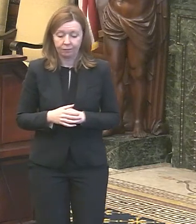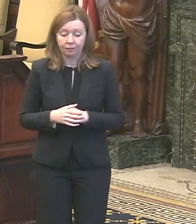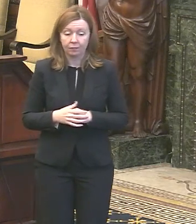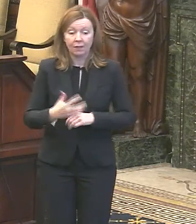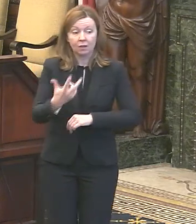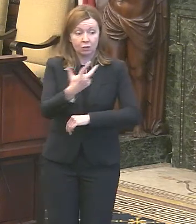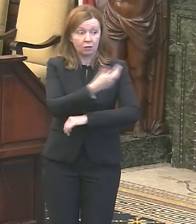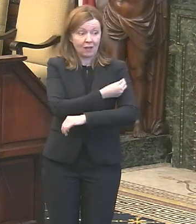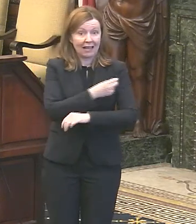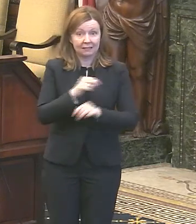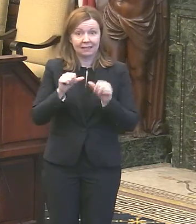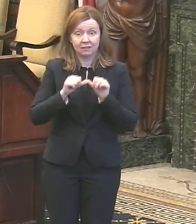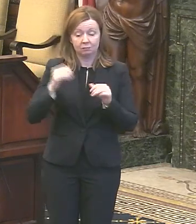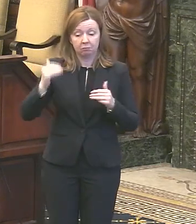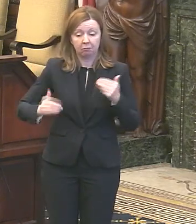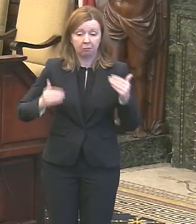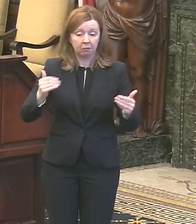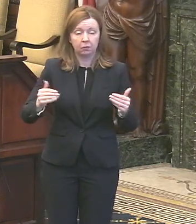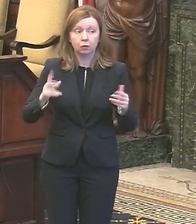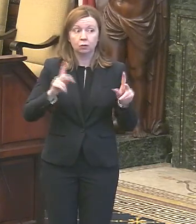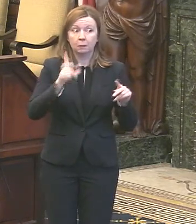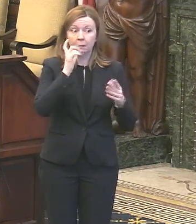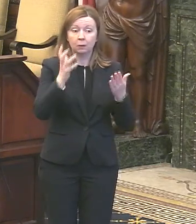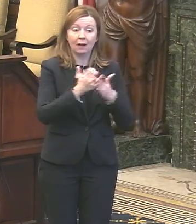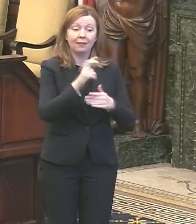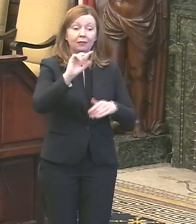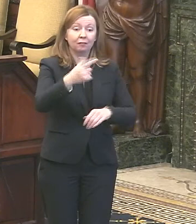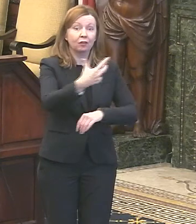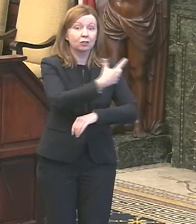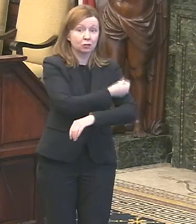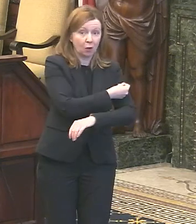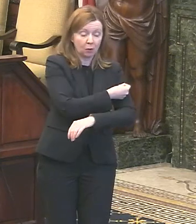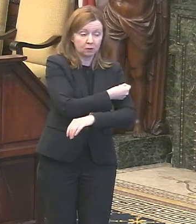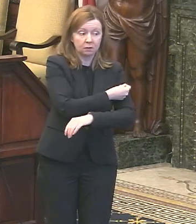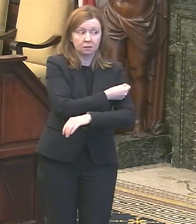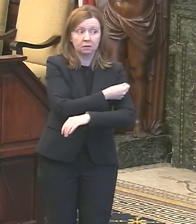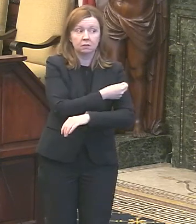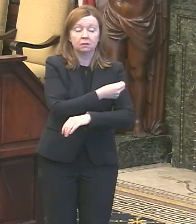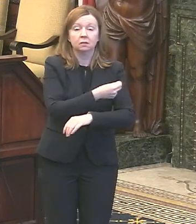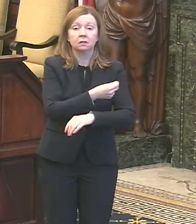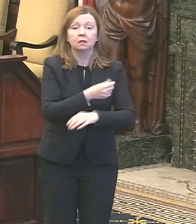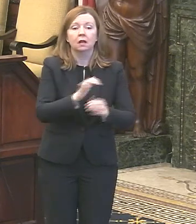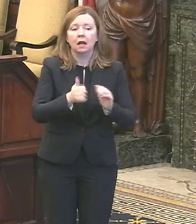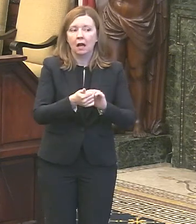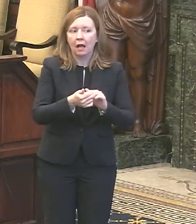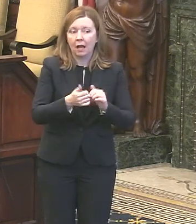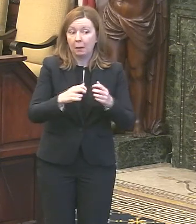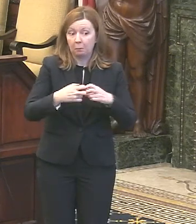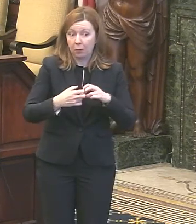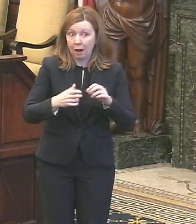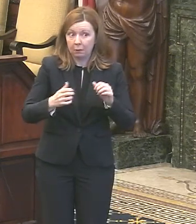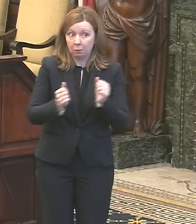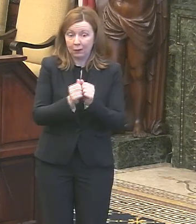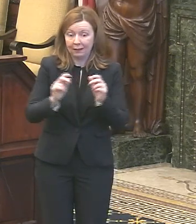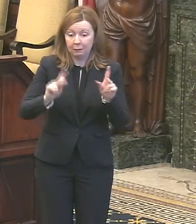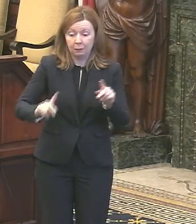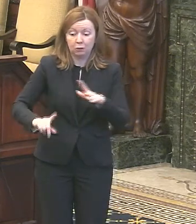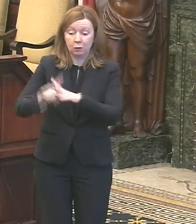trouble getting people who got a first dose of the vaccine to show up for their second dose? Has that been an issue at